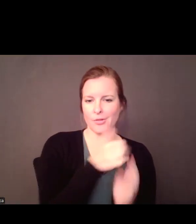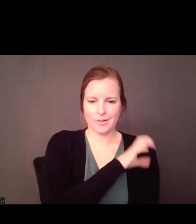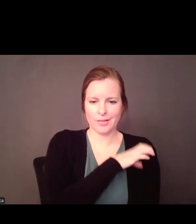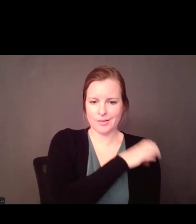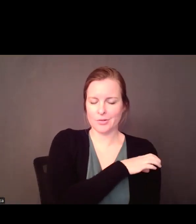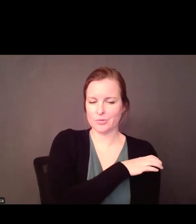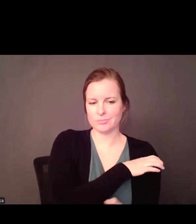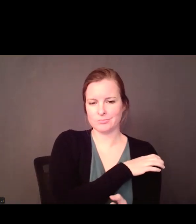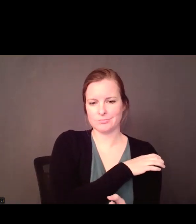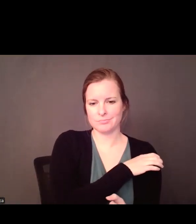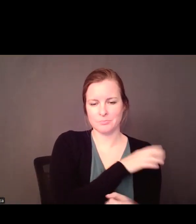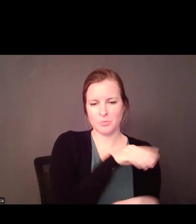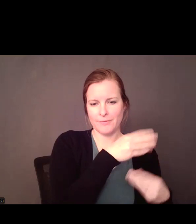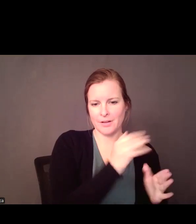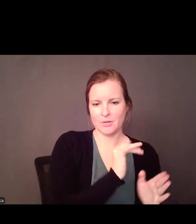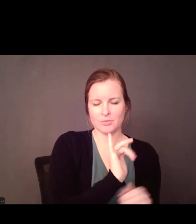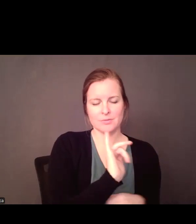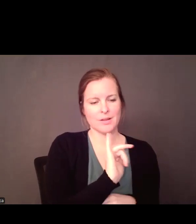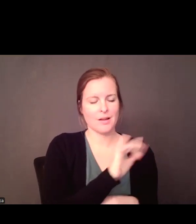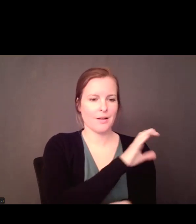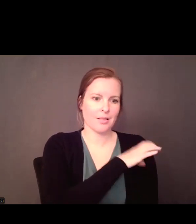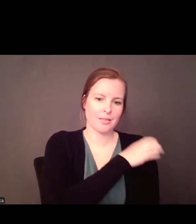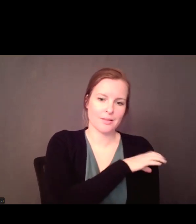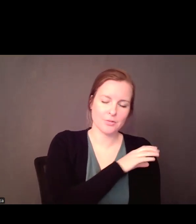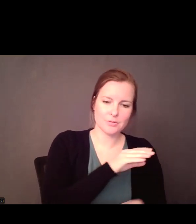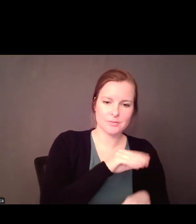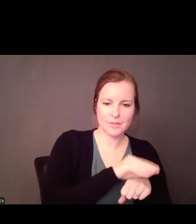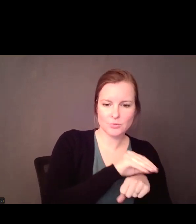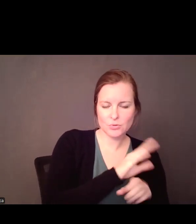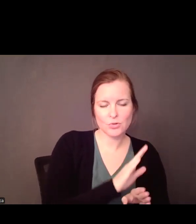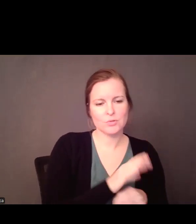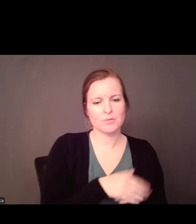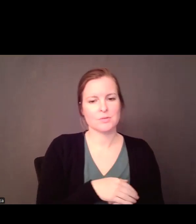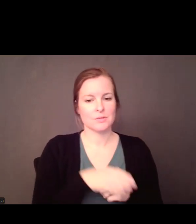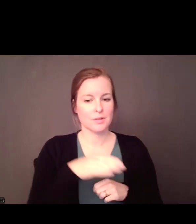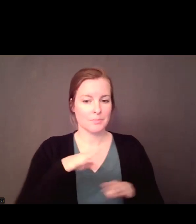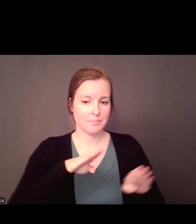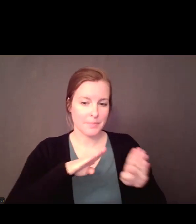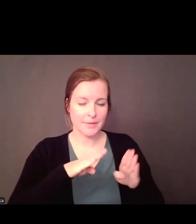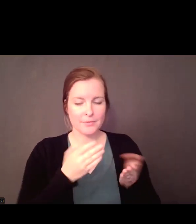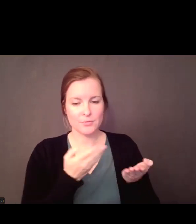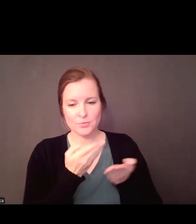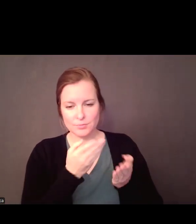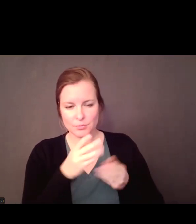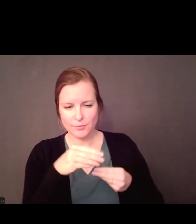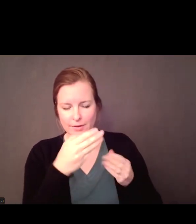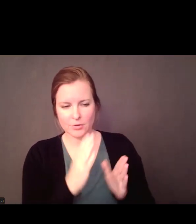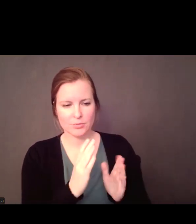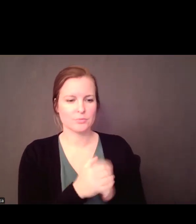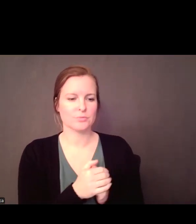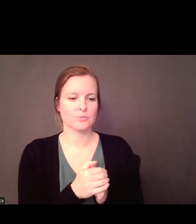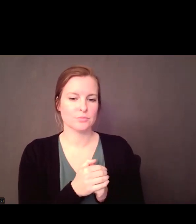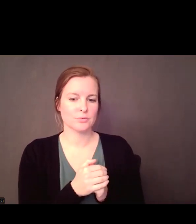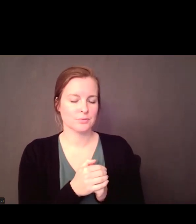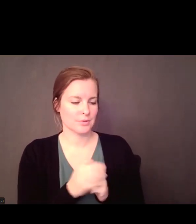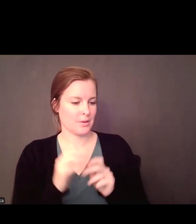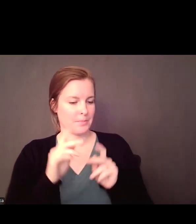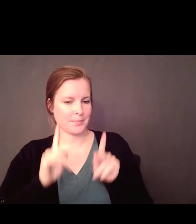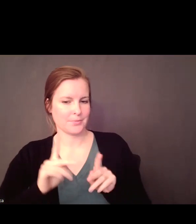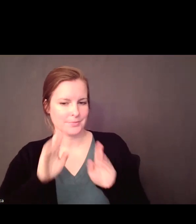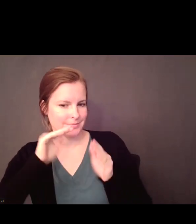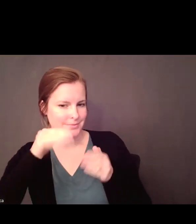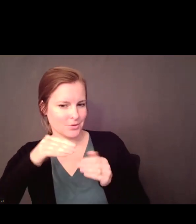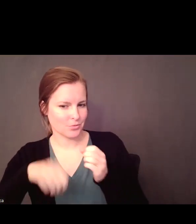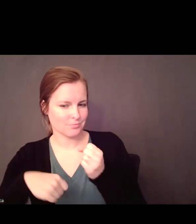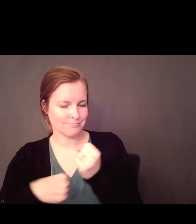sponsored through DARS, such as clinical counselors, behavior service providers, um, person-centered coaches, you name